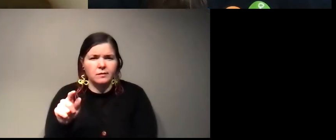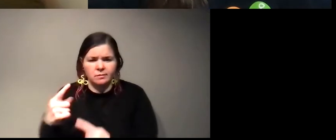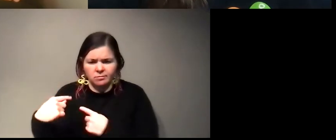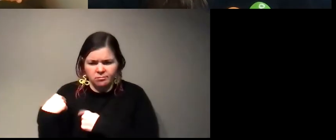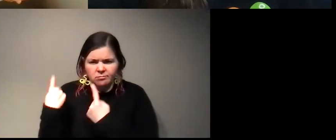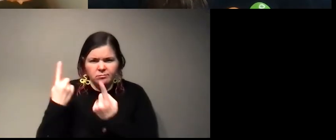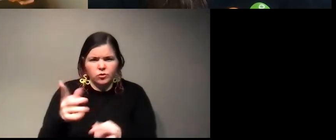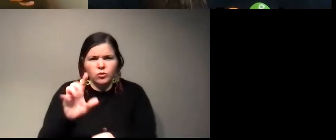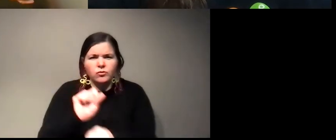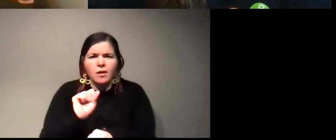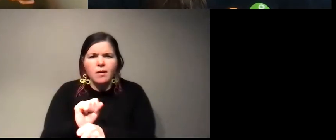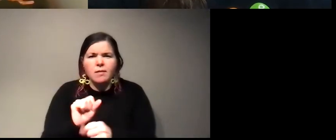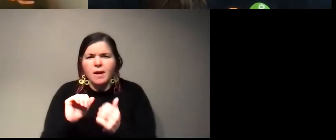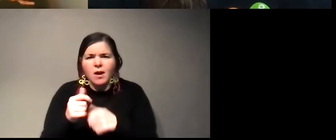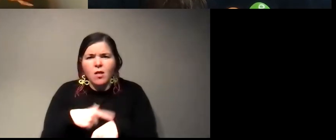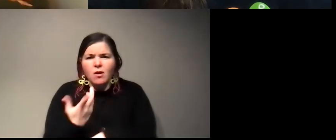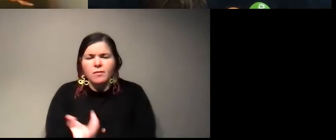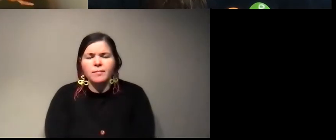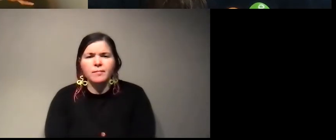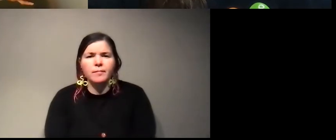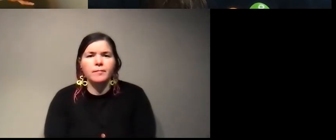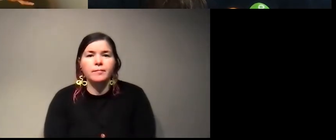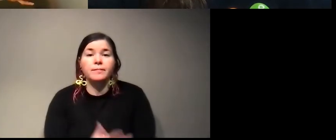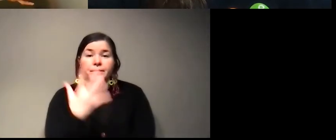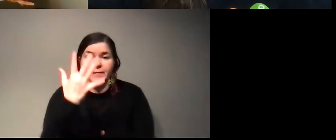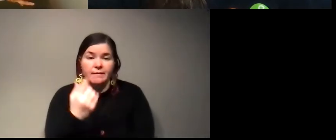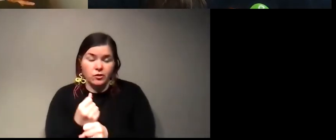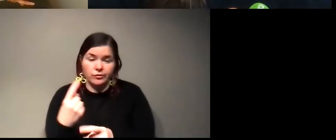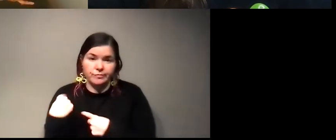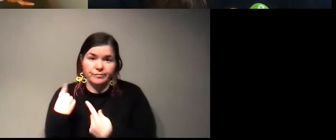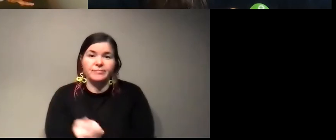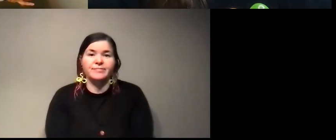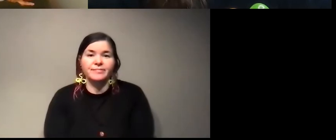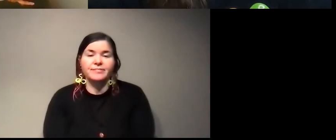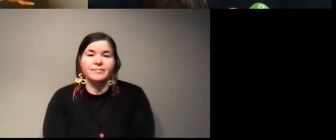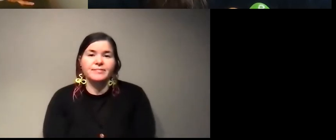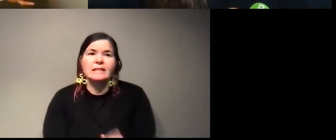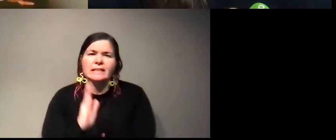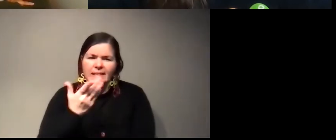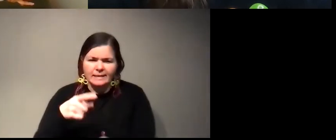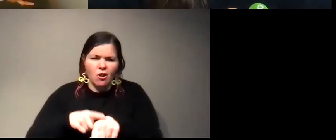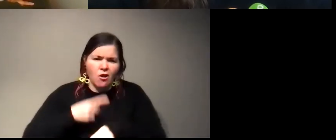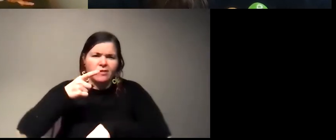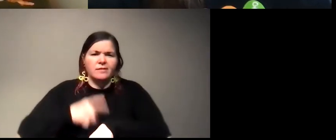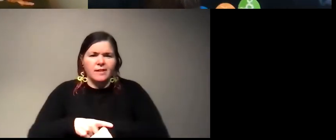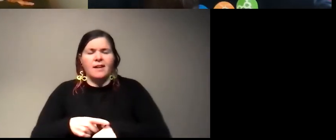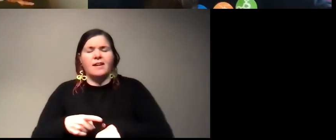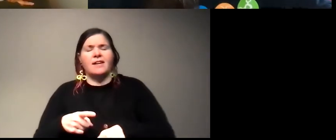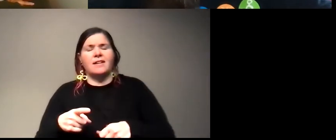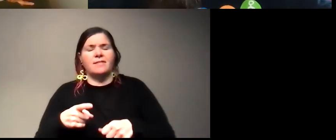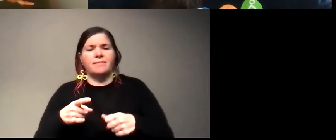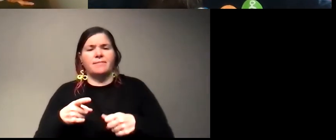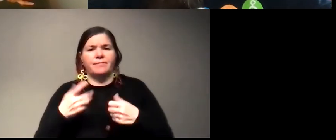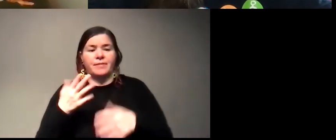job? I've been doing this job for 5 years. So, which seems like a very long time after going to